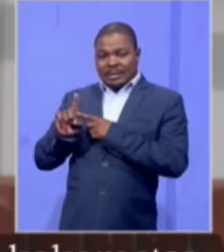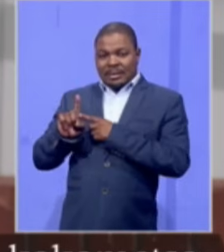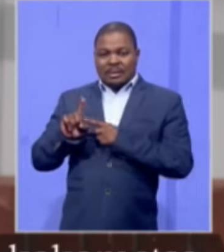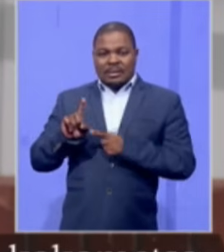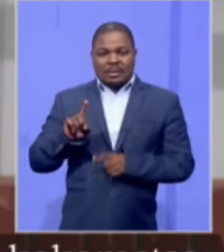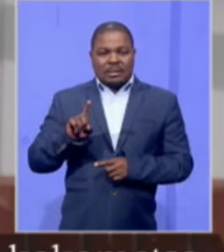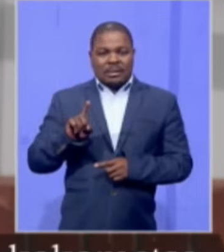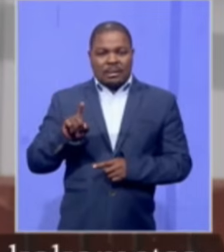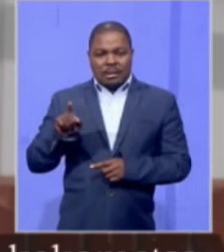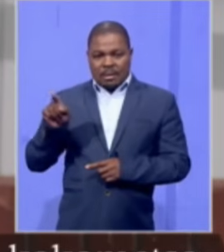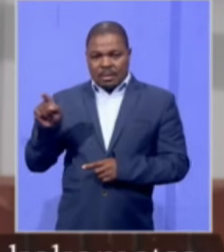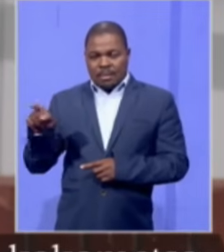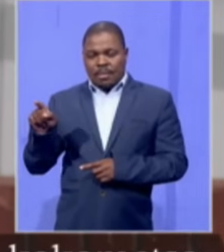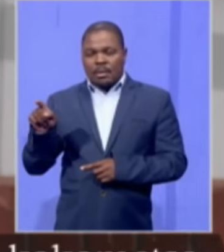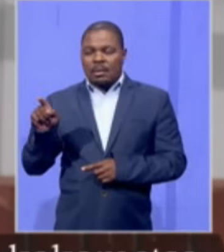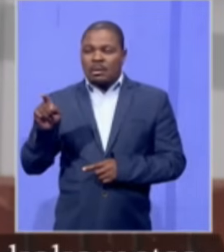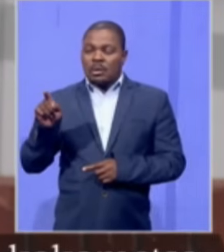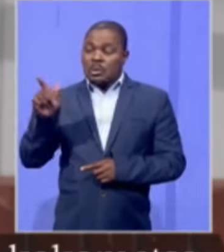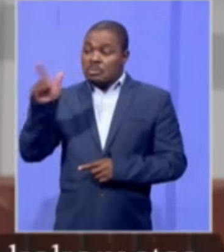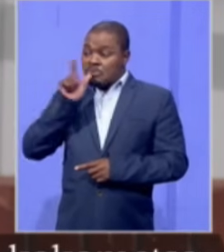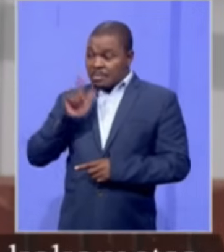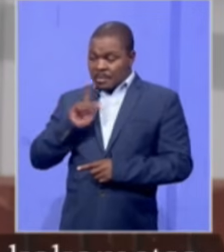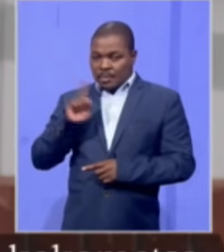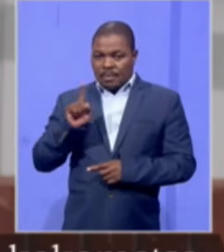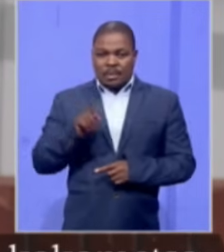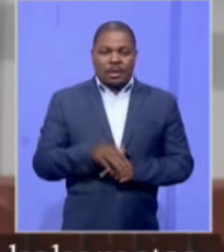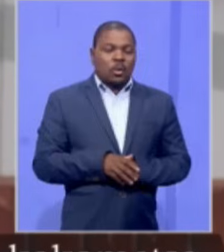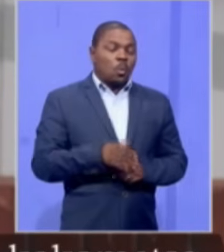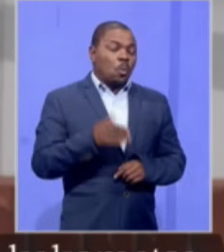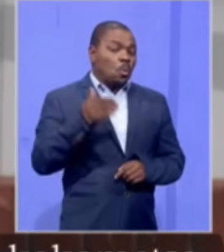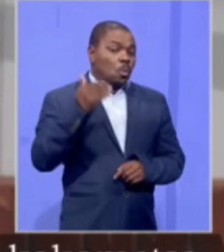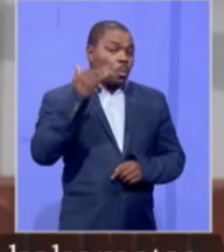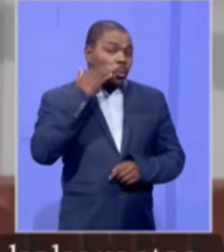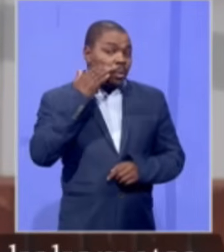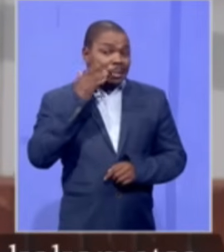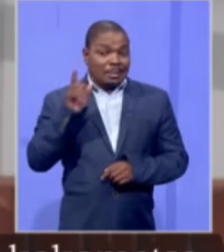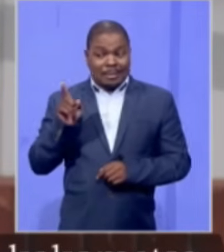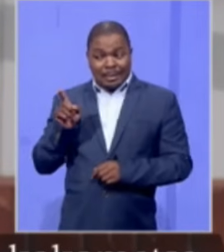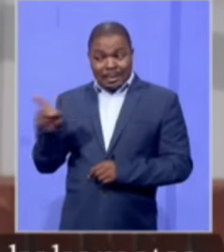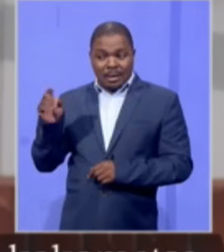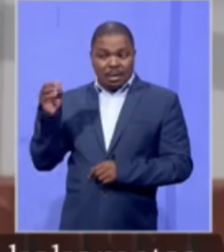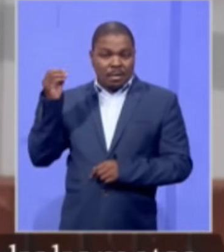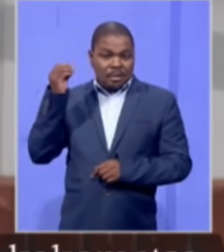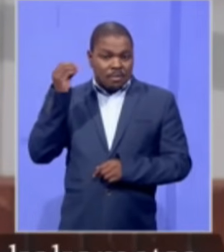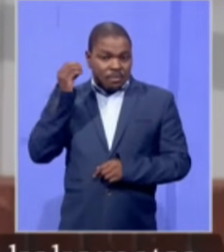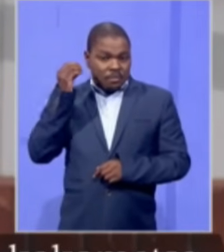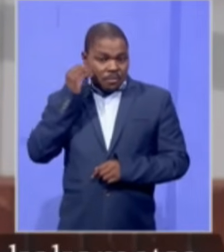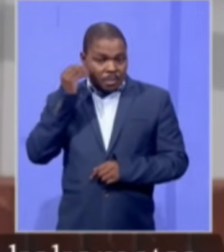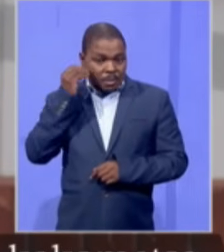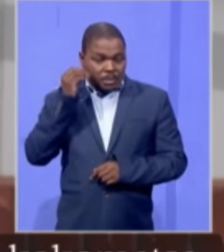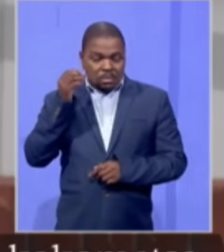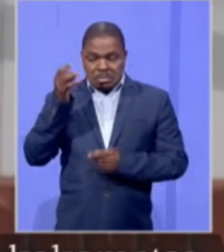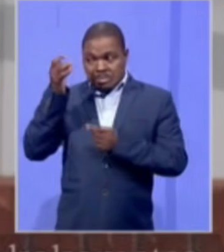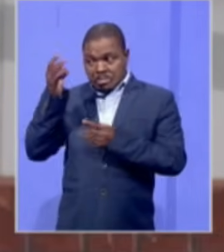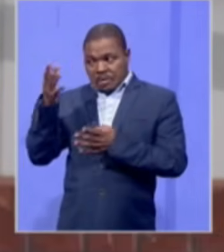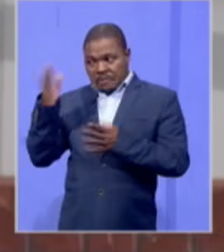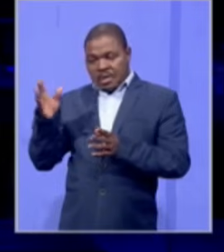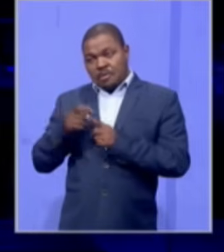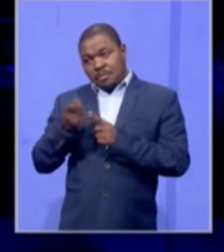what he told me, my lord, is the time when this information was told to him.